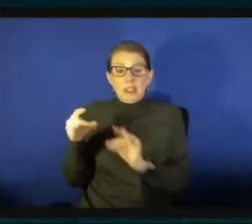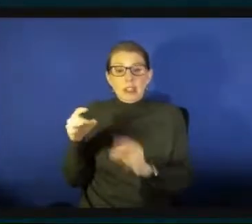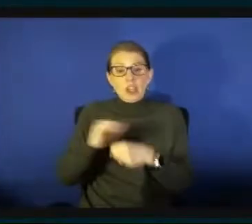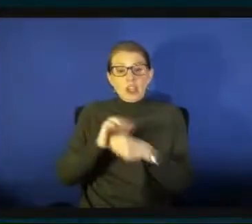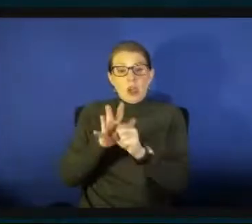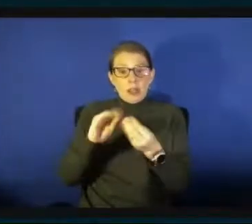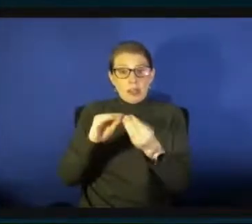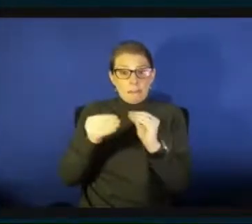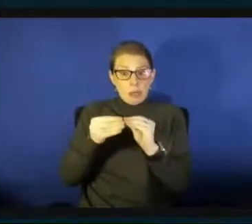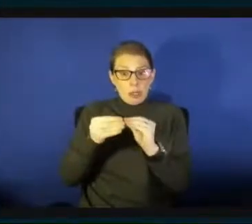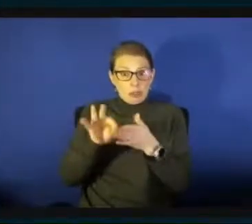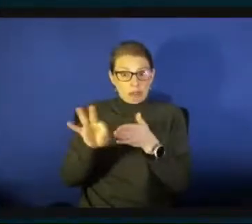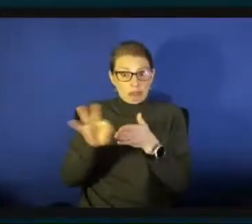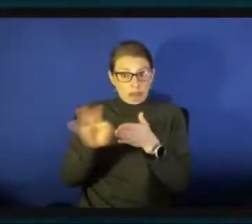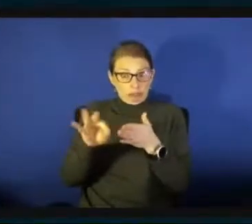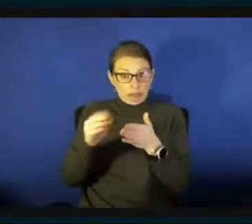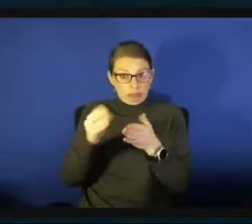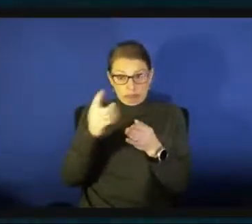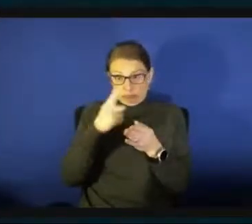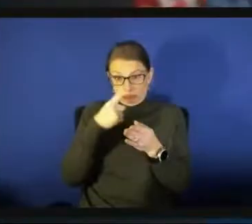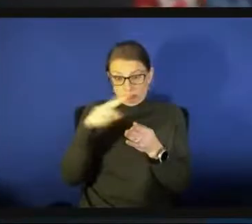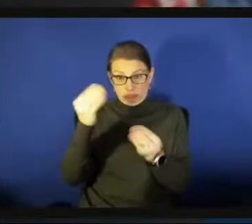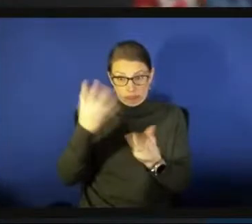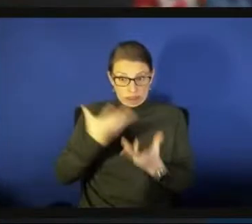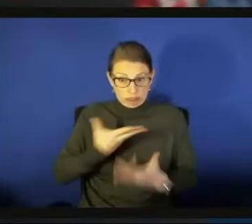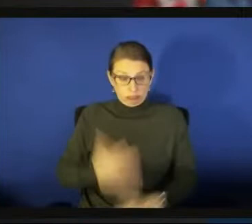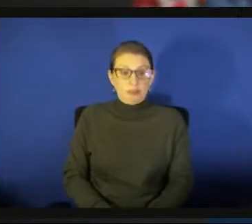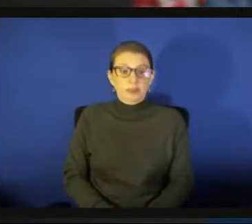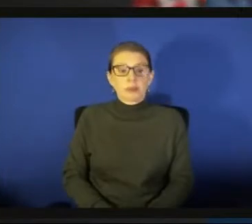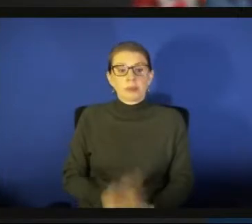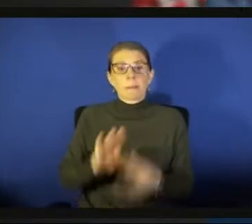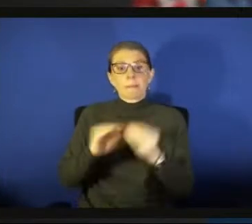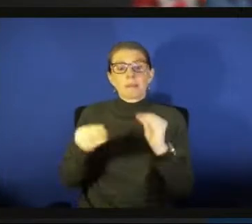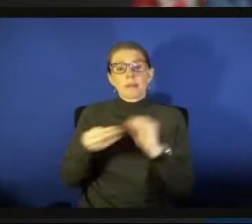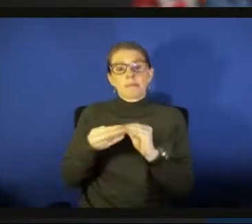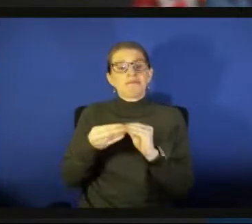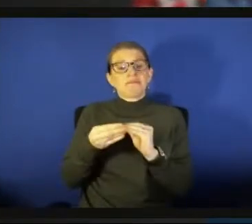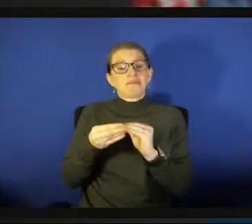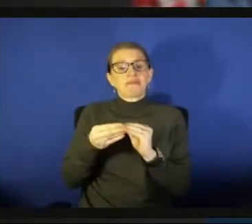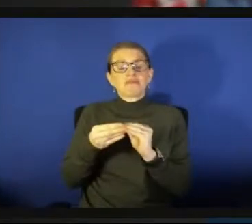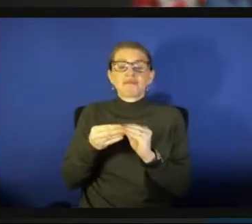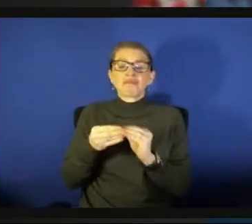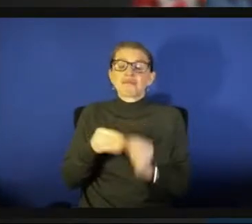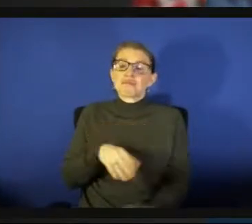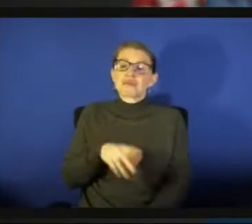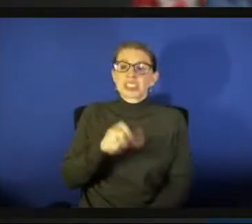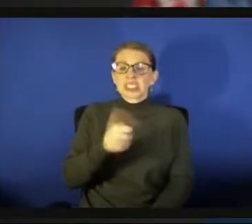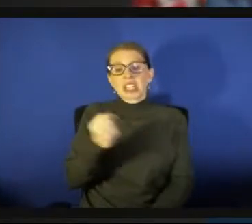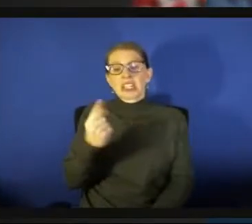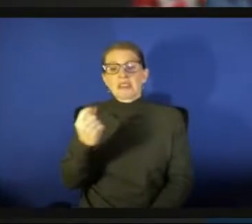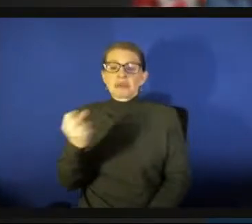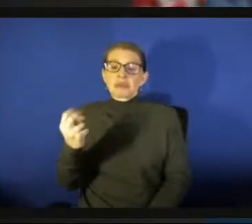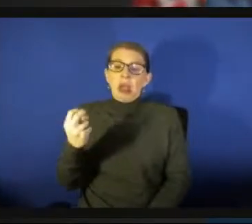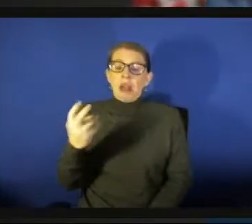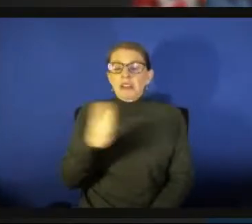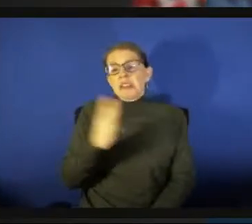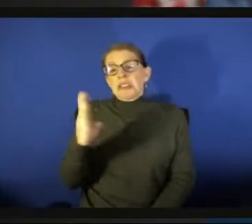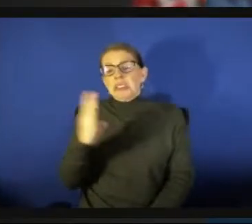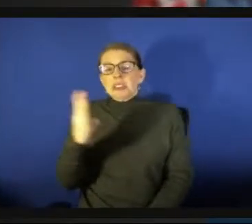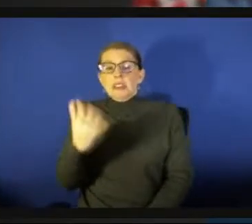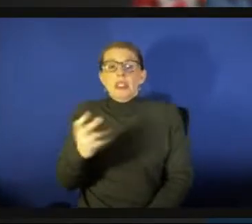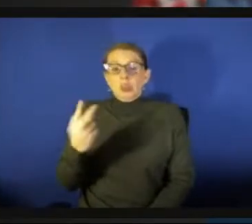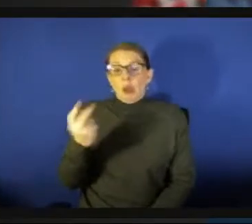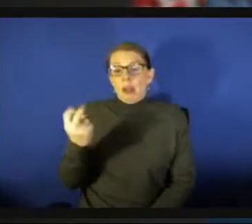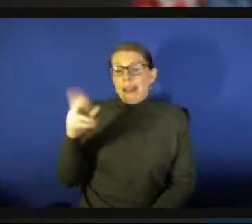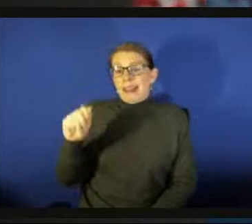down for us? Yeah. So again, our numbers have been, in the lower teens for this past week. Right now, we have 12 active